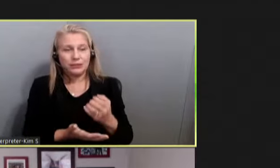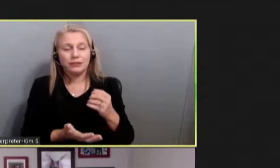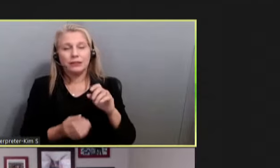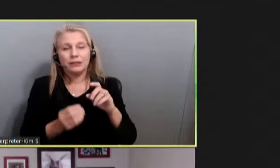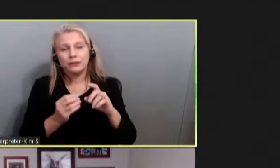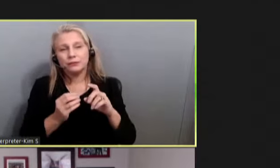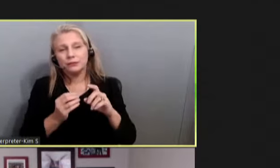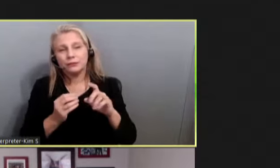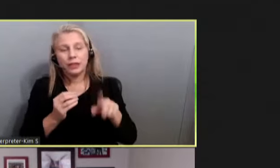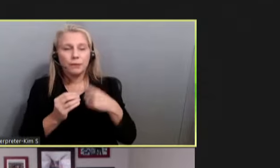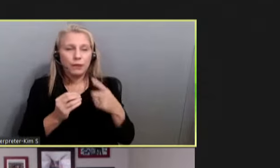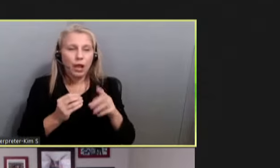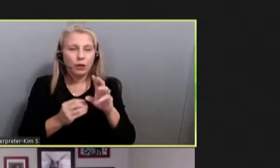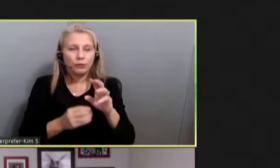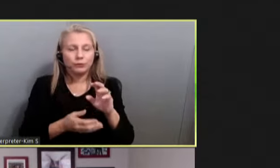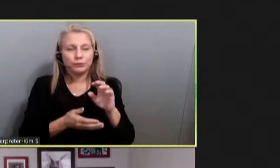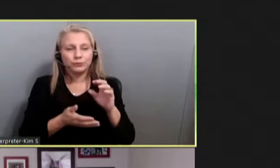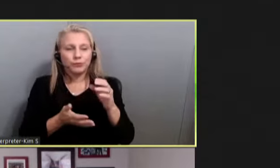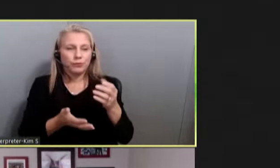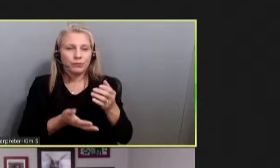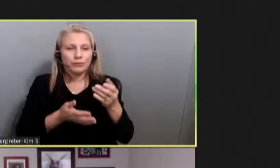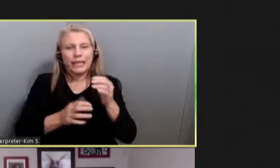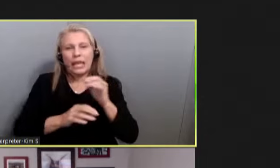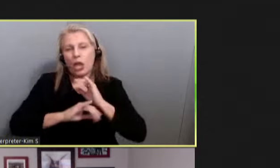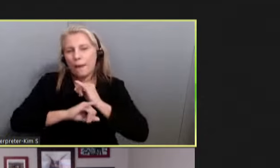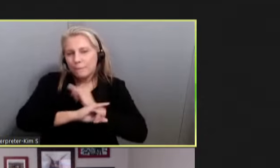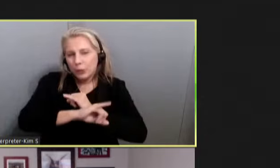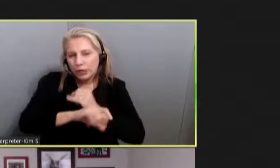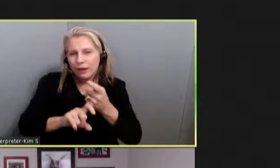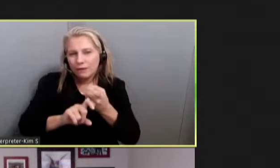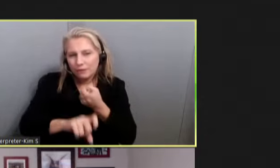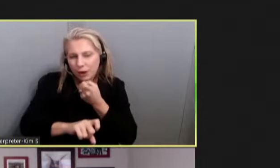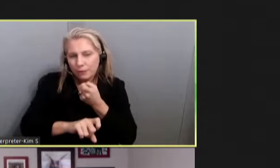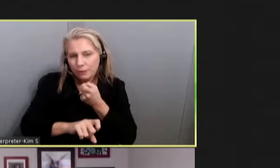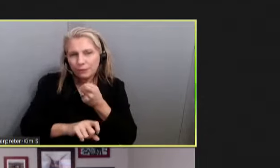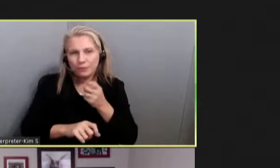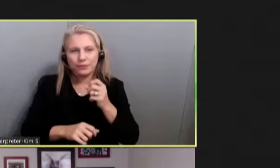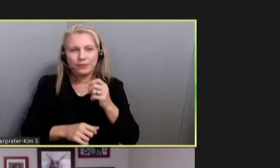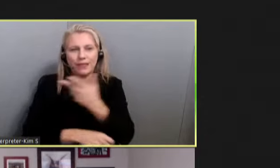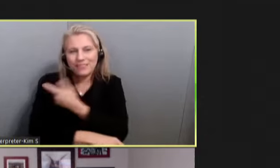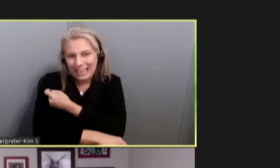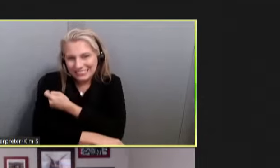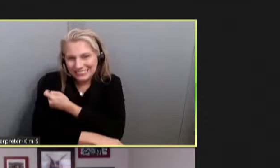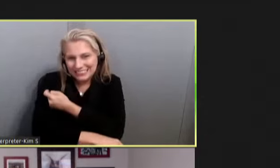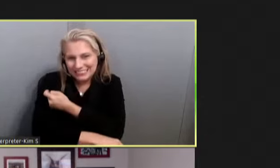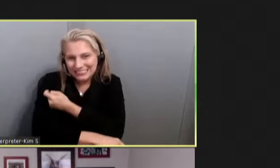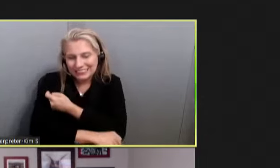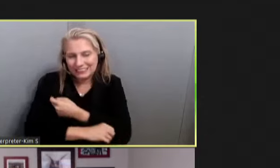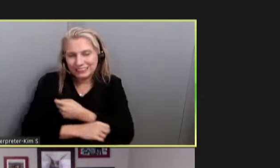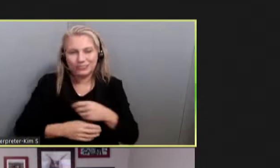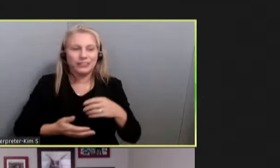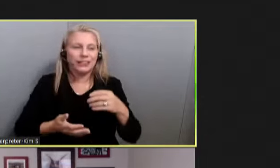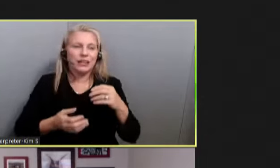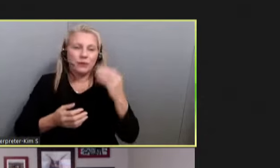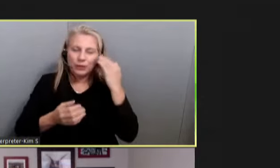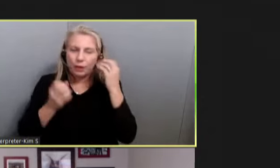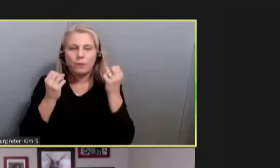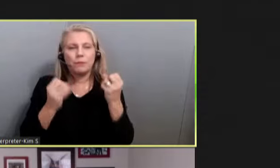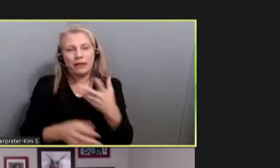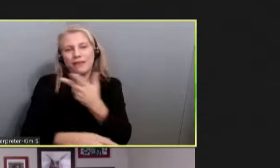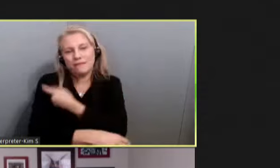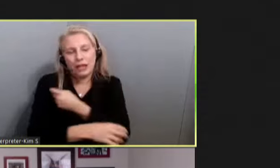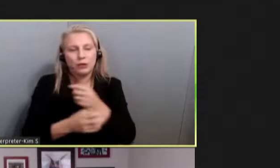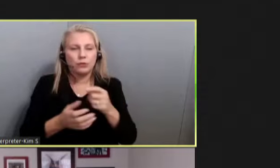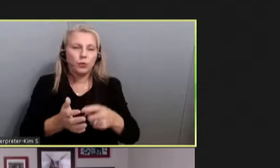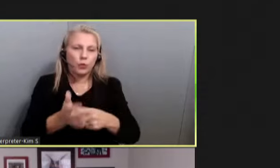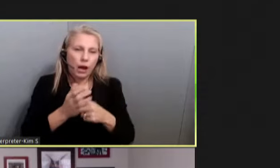waning immunity from the vaccine. Now, this isn't surprising. We know that many of our vaccines require